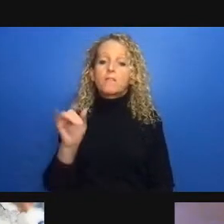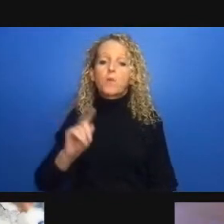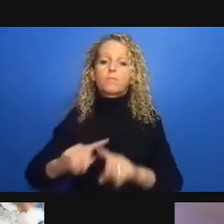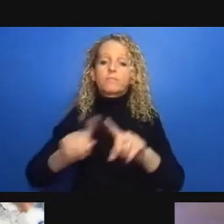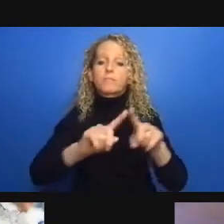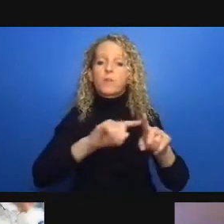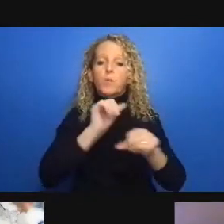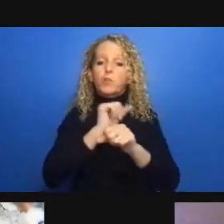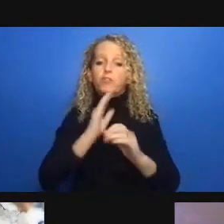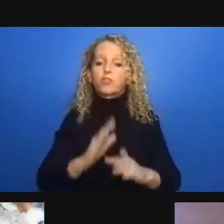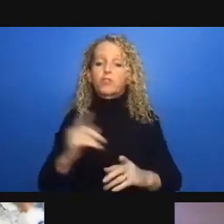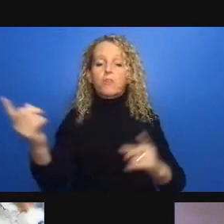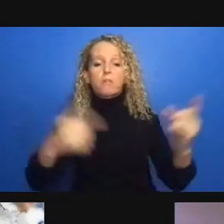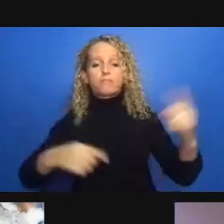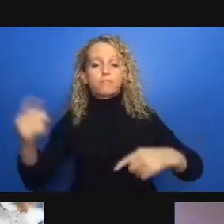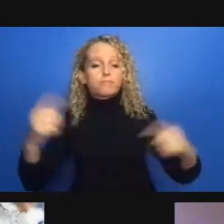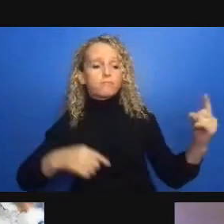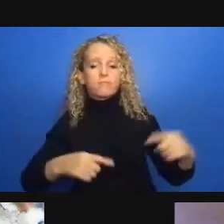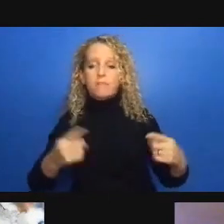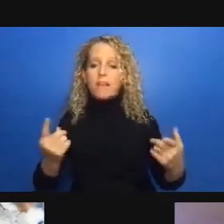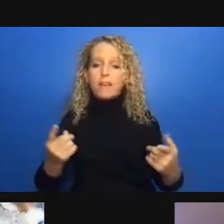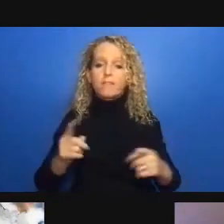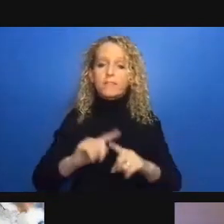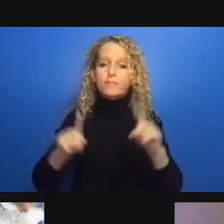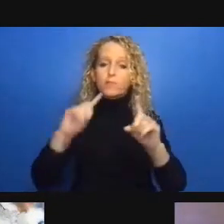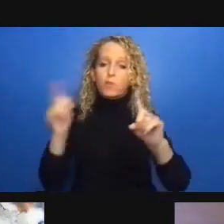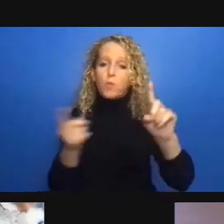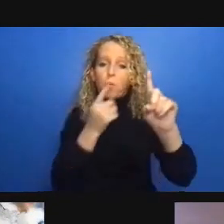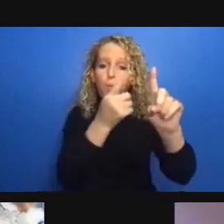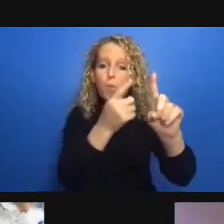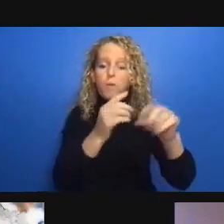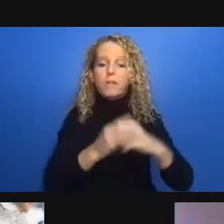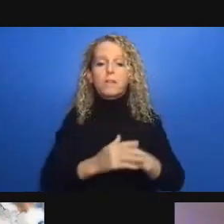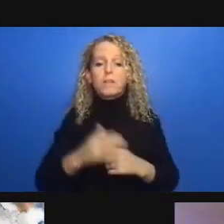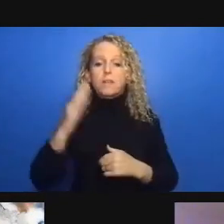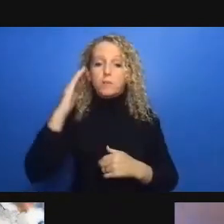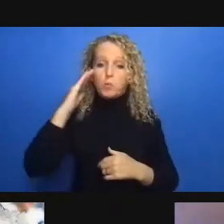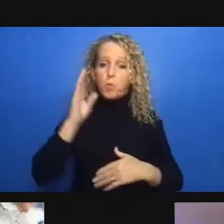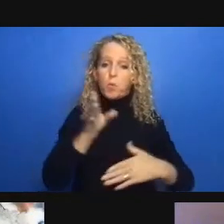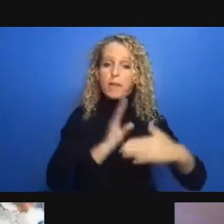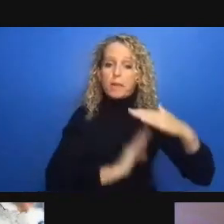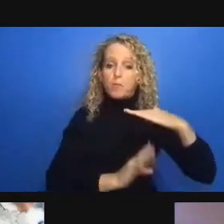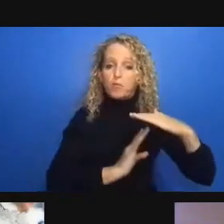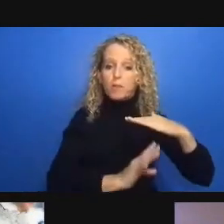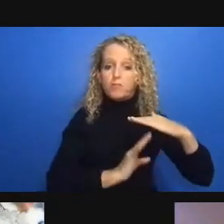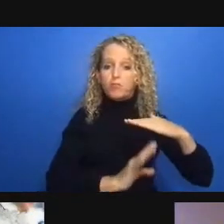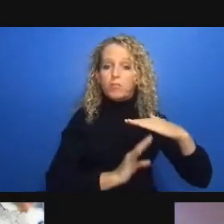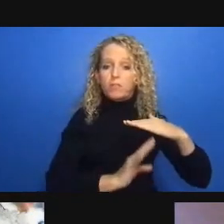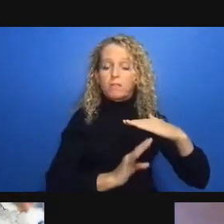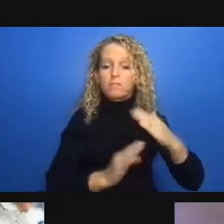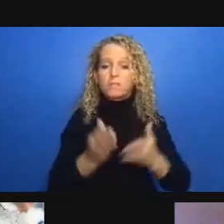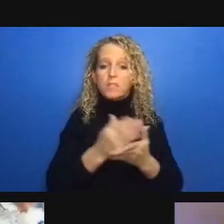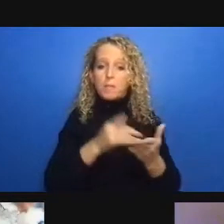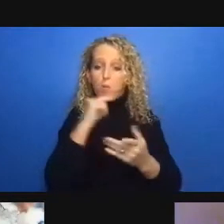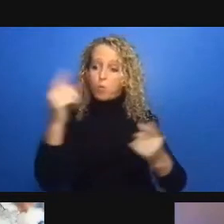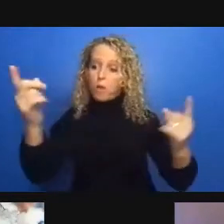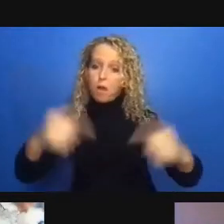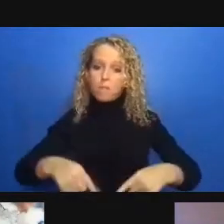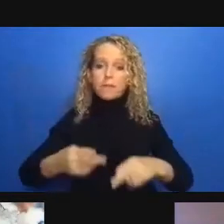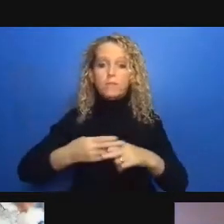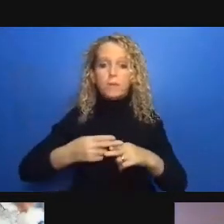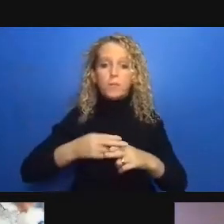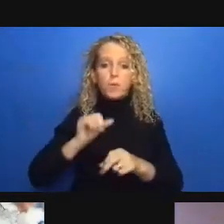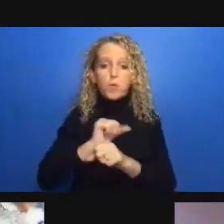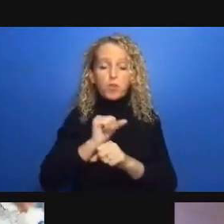different desires. We do know that immigration is, there's interest in immigration from some of our temporary foreign workers on farm, and we